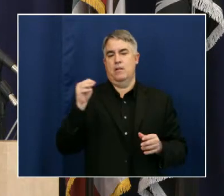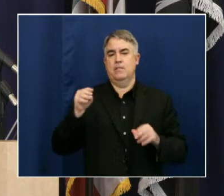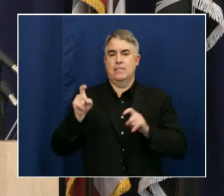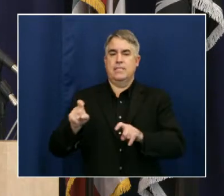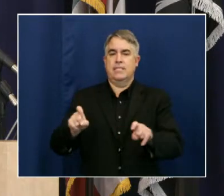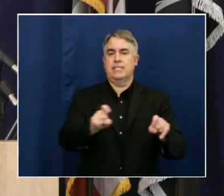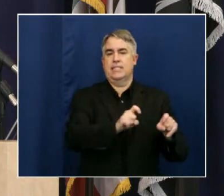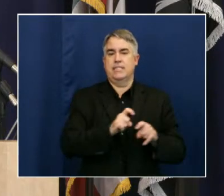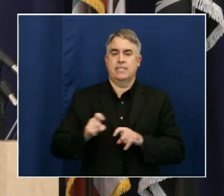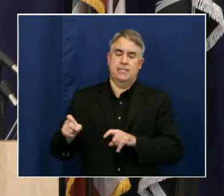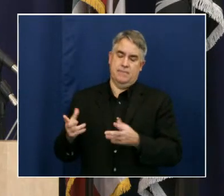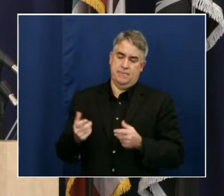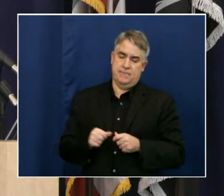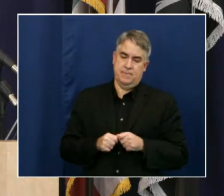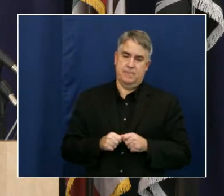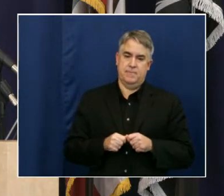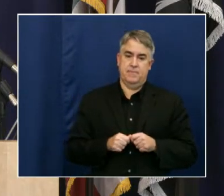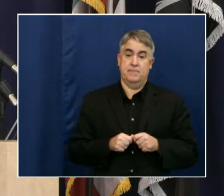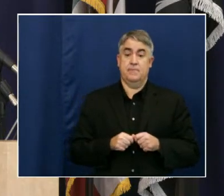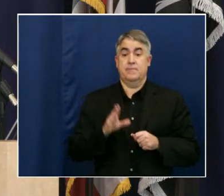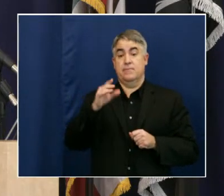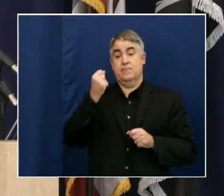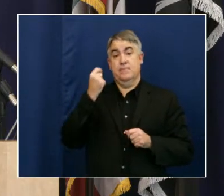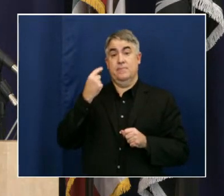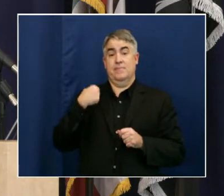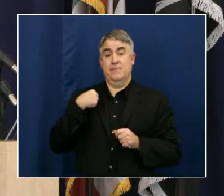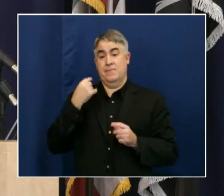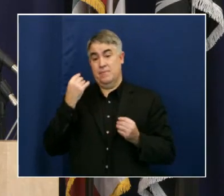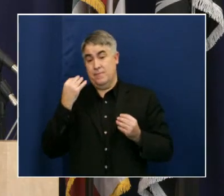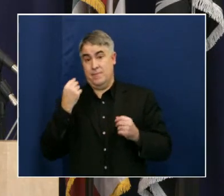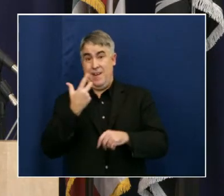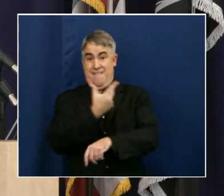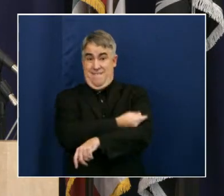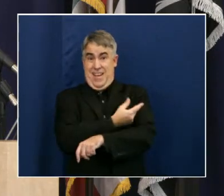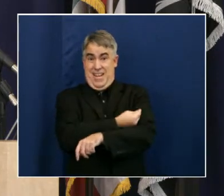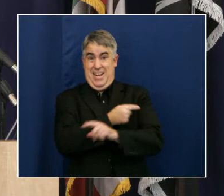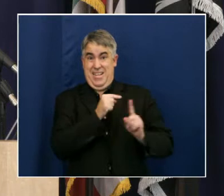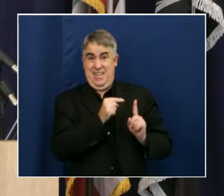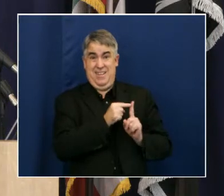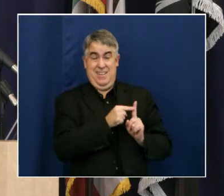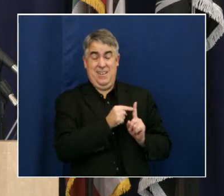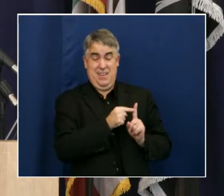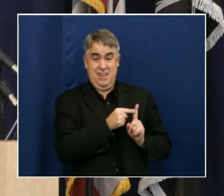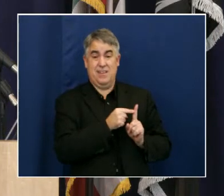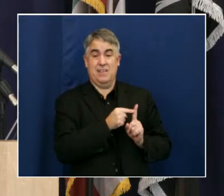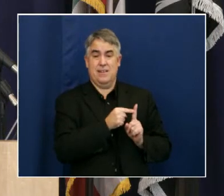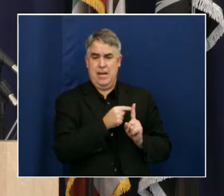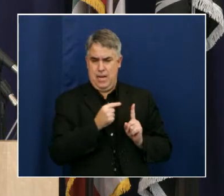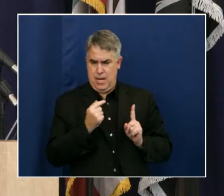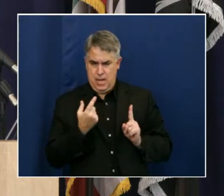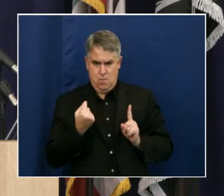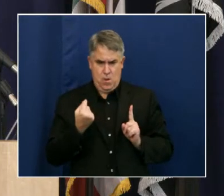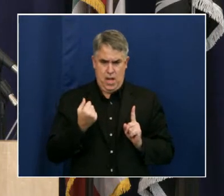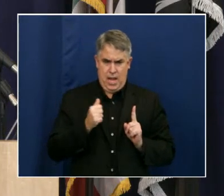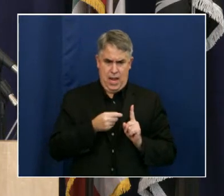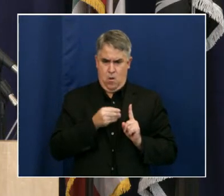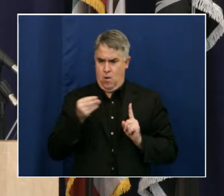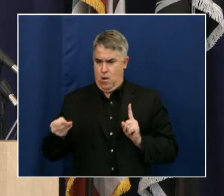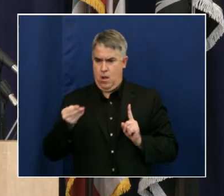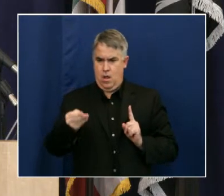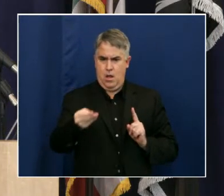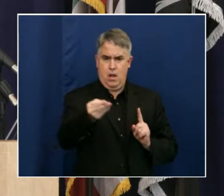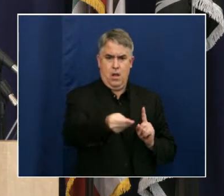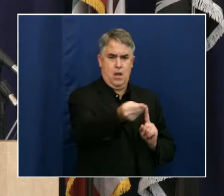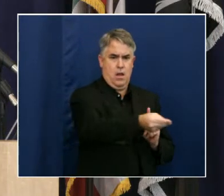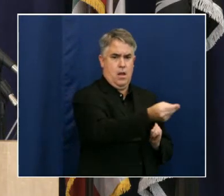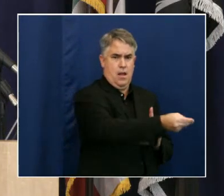the infrastructure that we're building for the vaccine, in unity and partnership, we have been able to distribute over 3 million tests. And